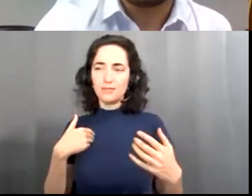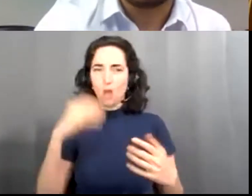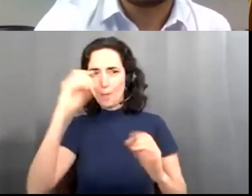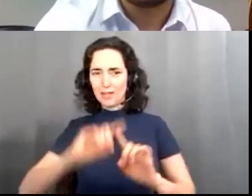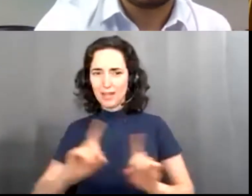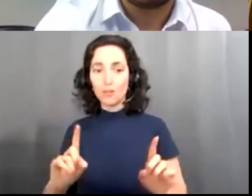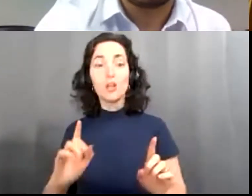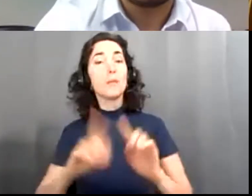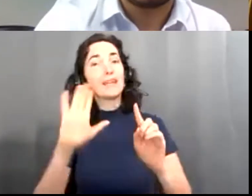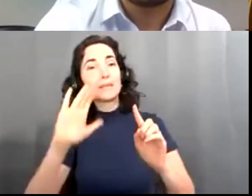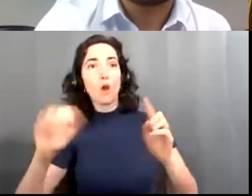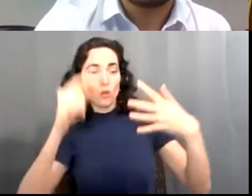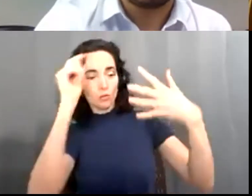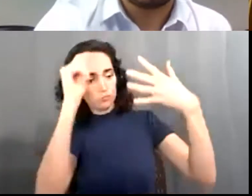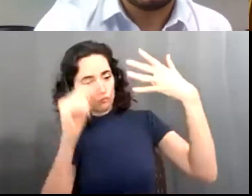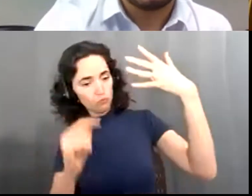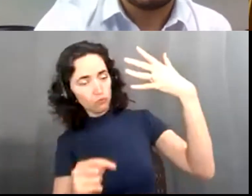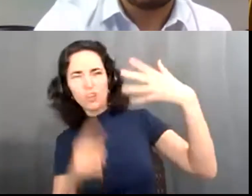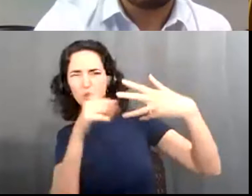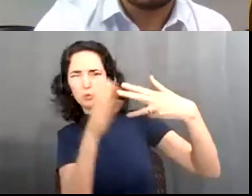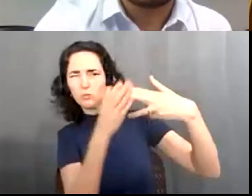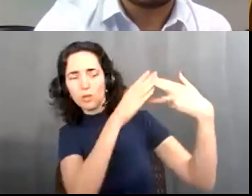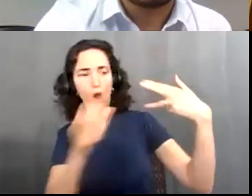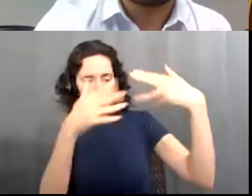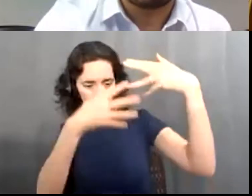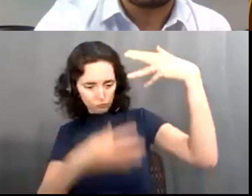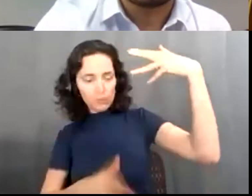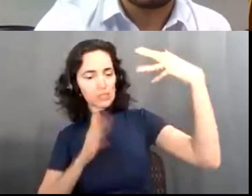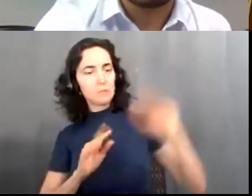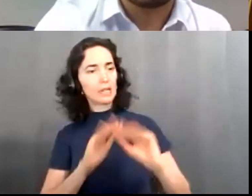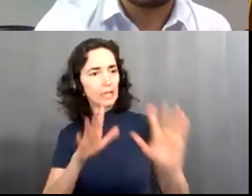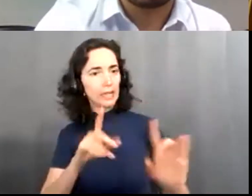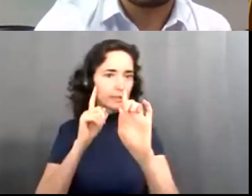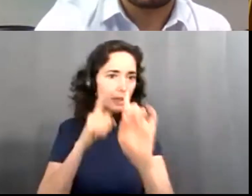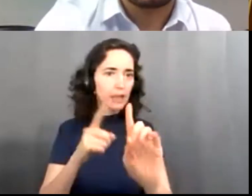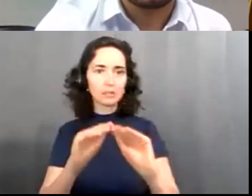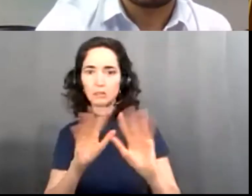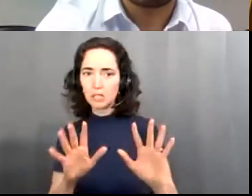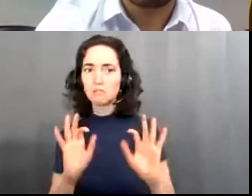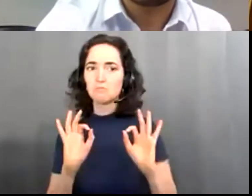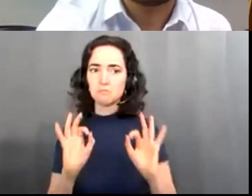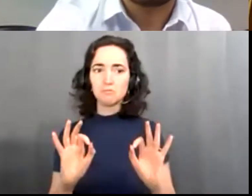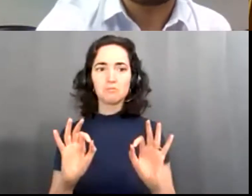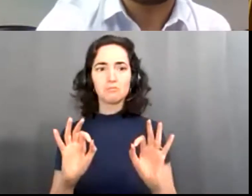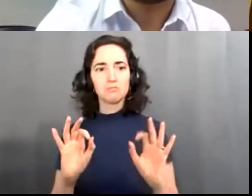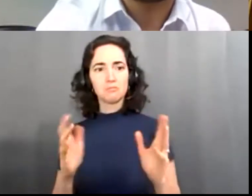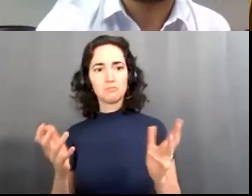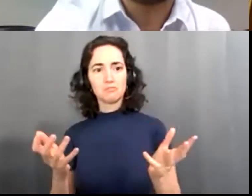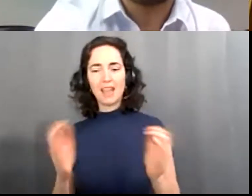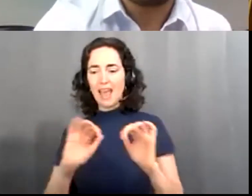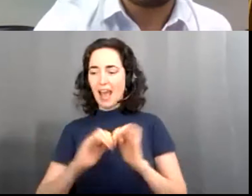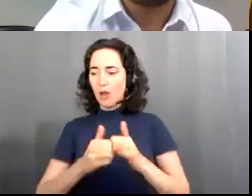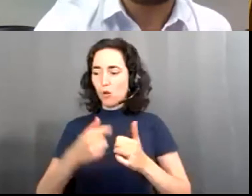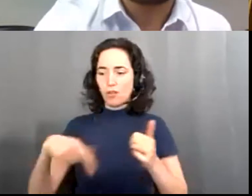pretty clear in their intent, and things that we thought are in the form that they were